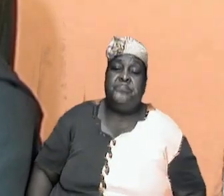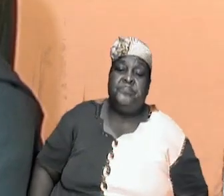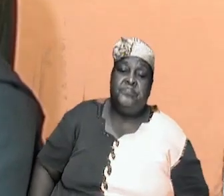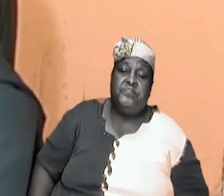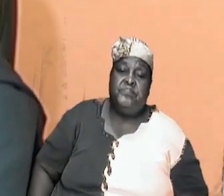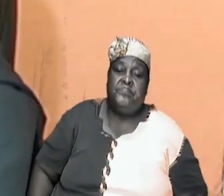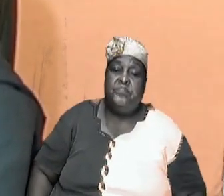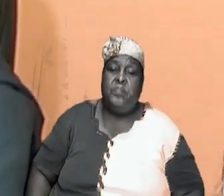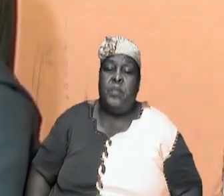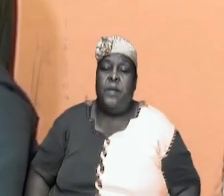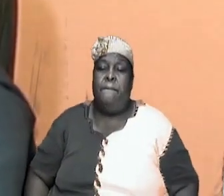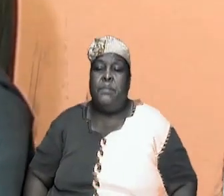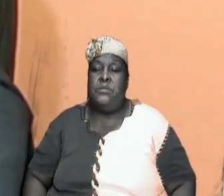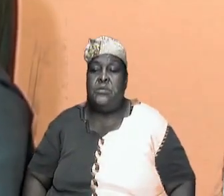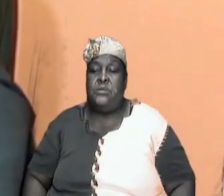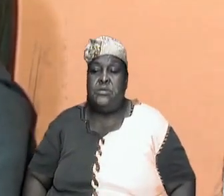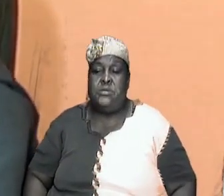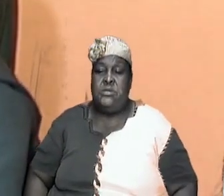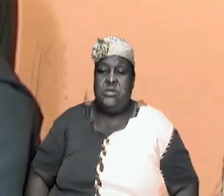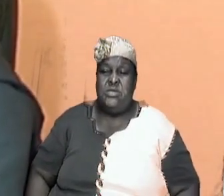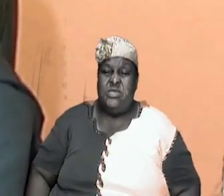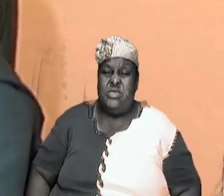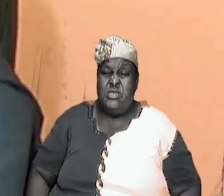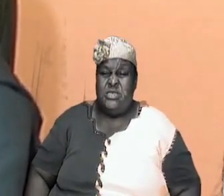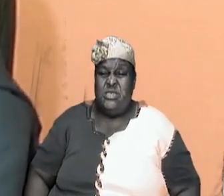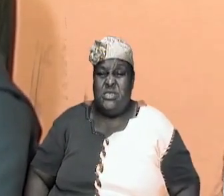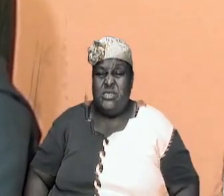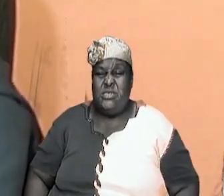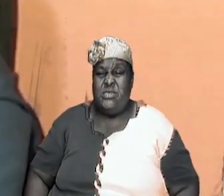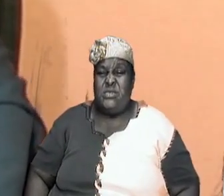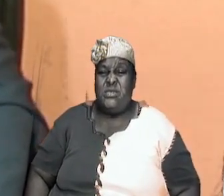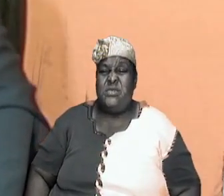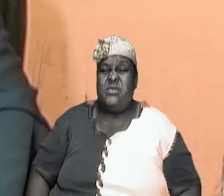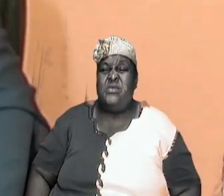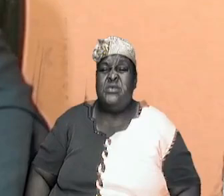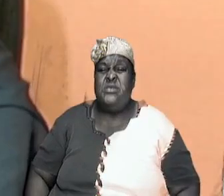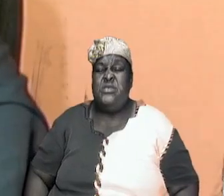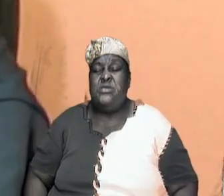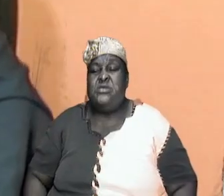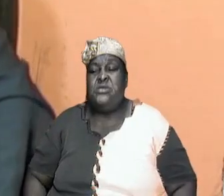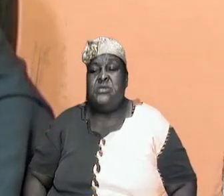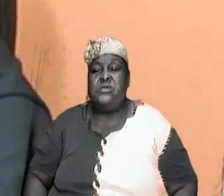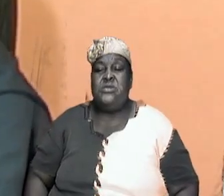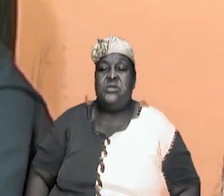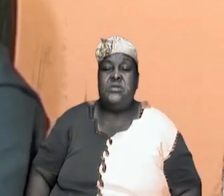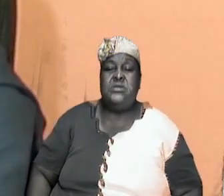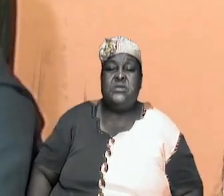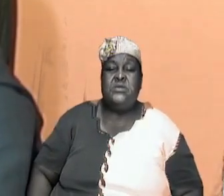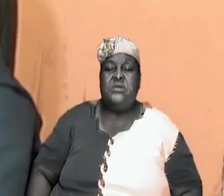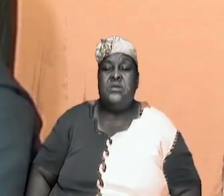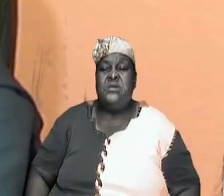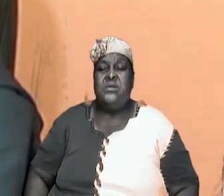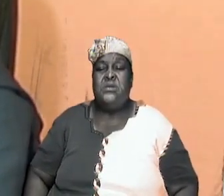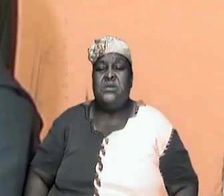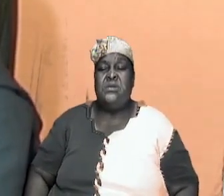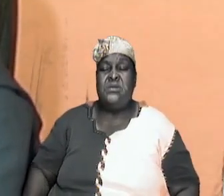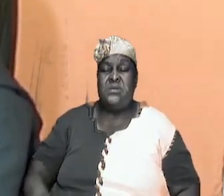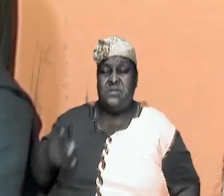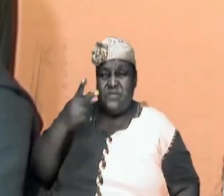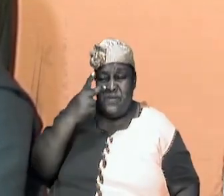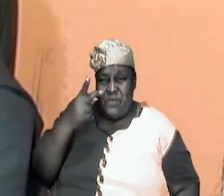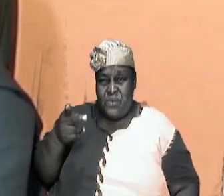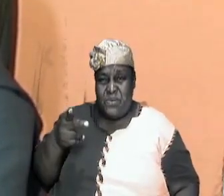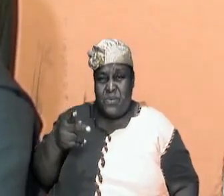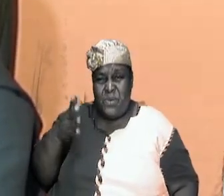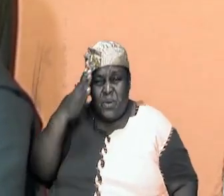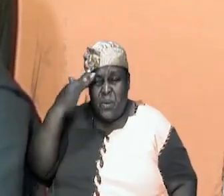my father's business, right? And I looked at it and I'm saying, but why